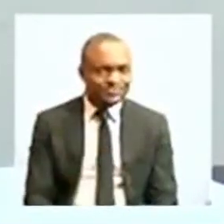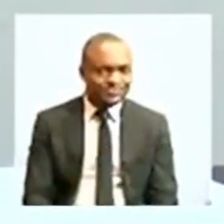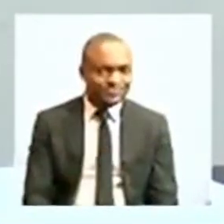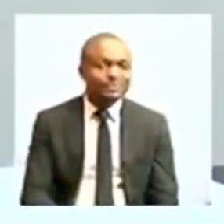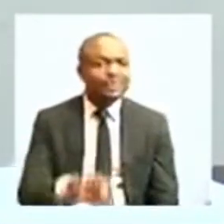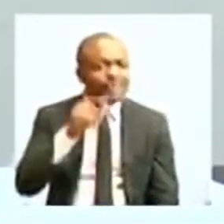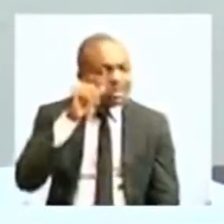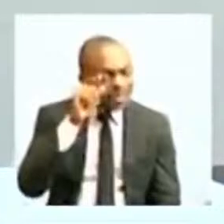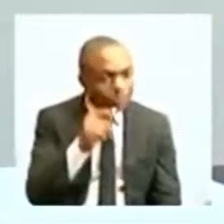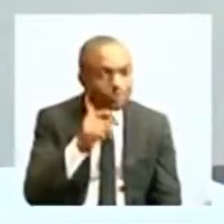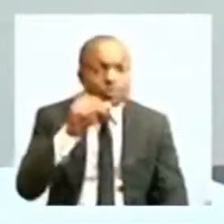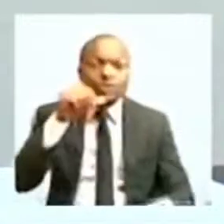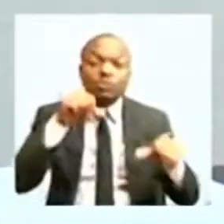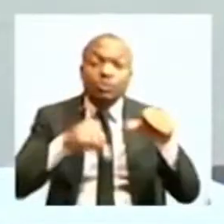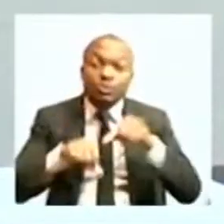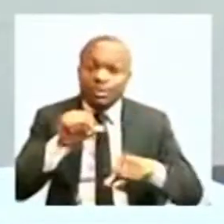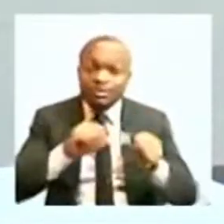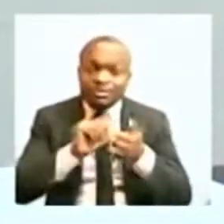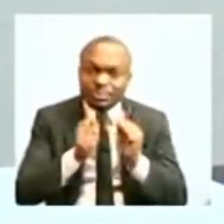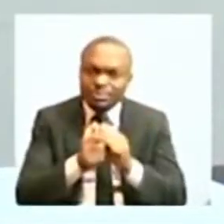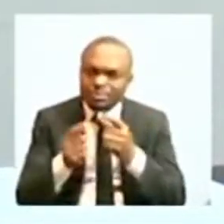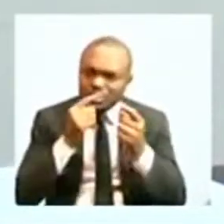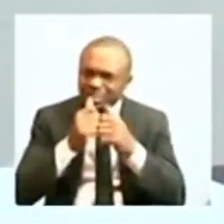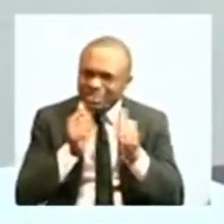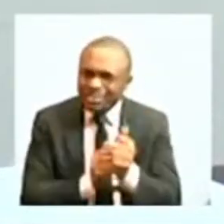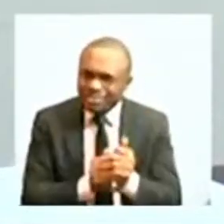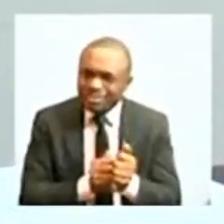Those are the audit queries we should be talking about.